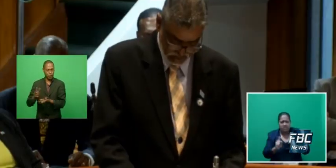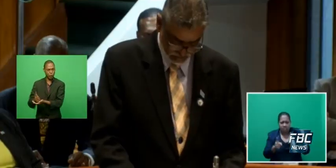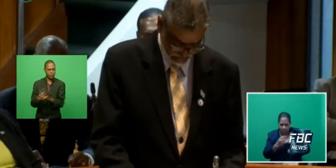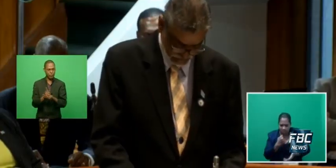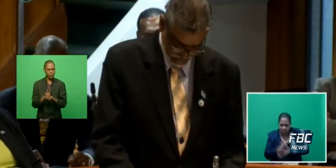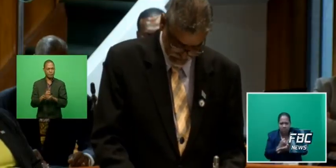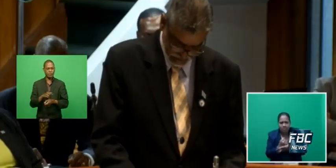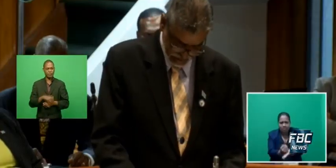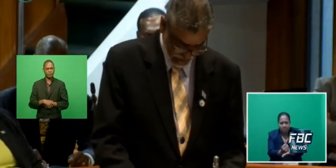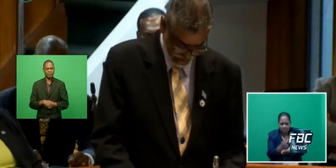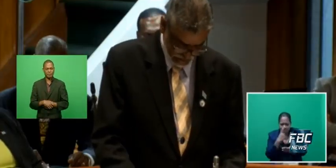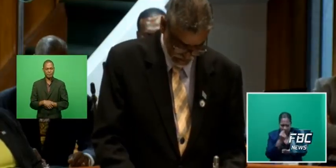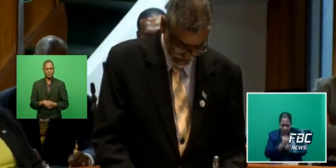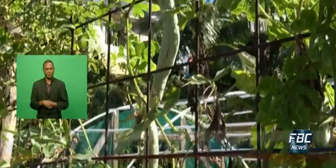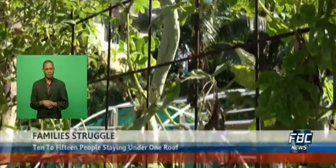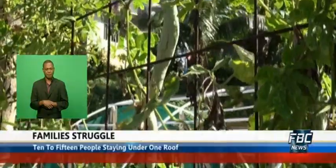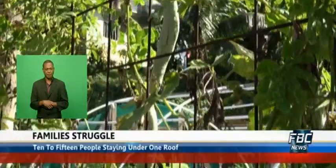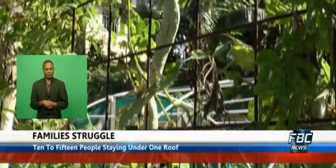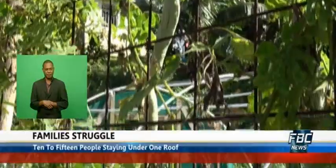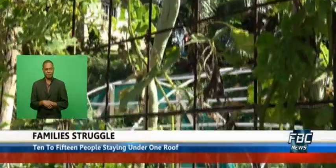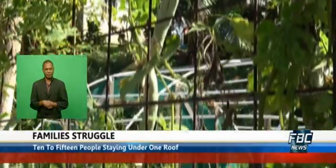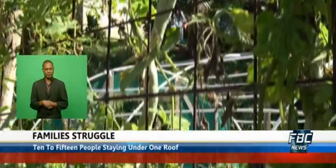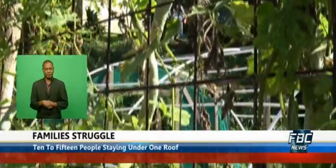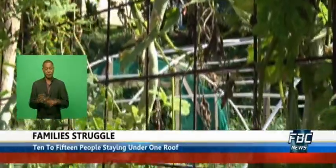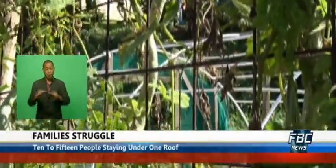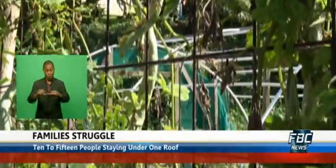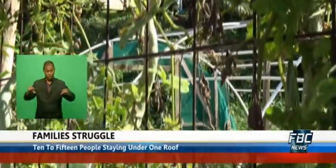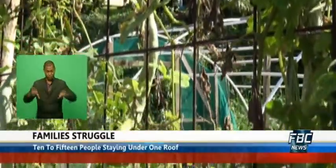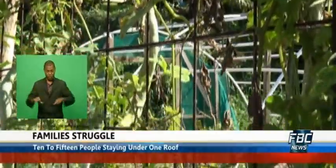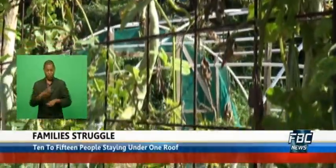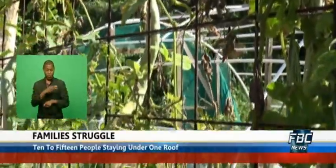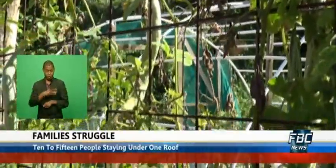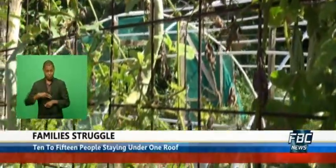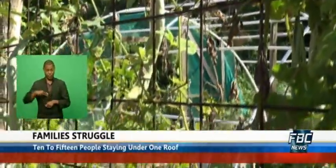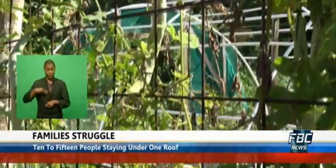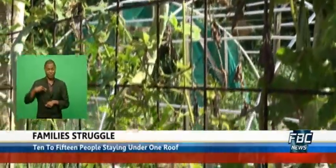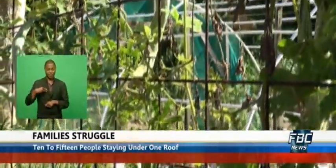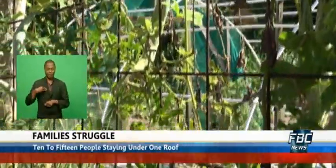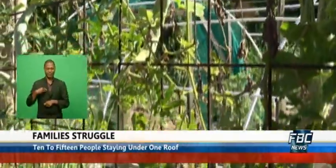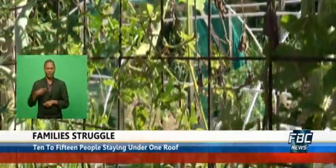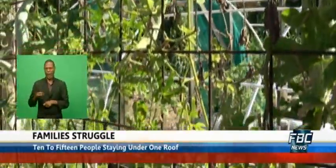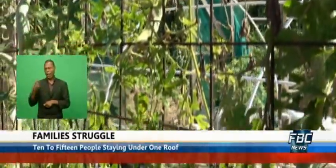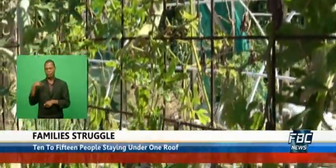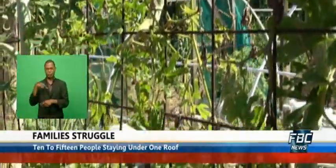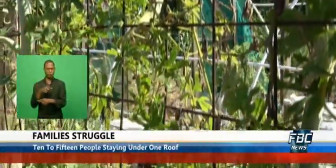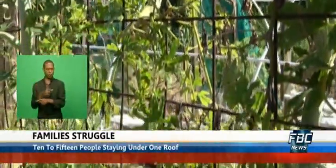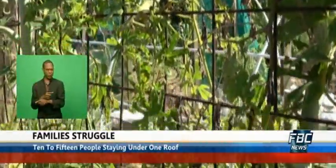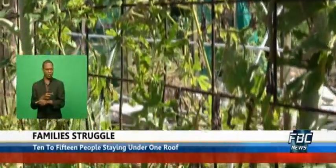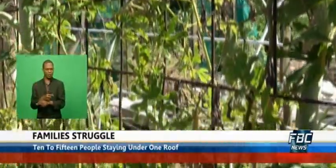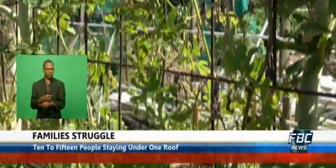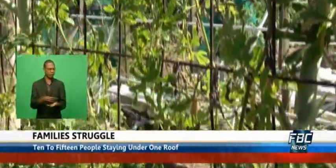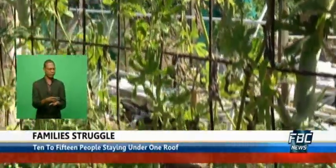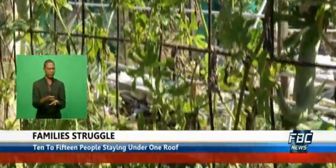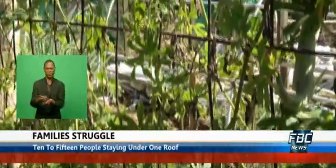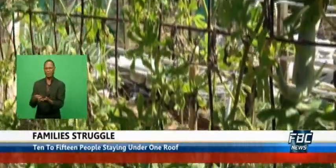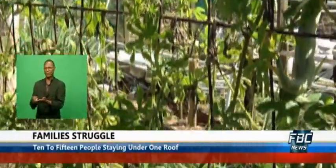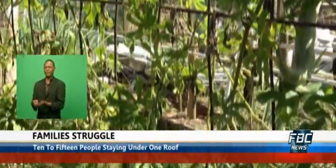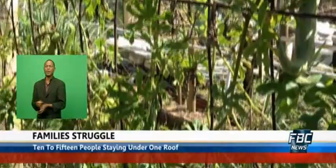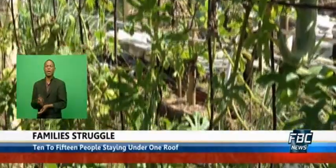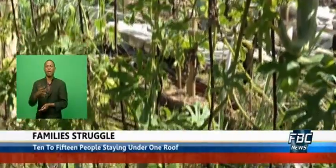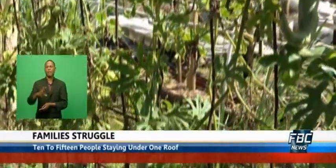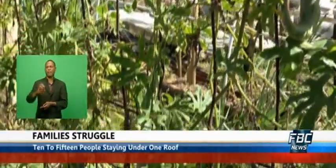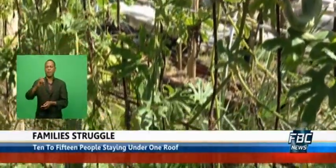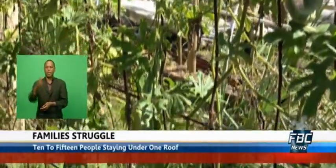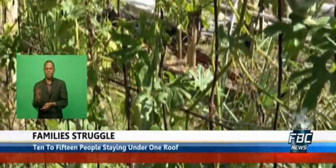more self-reliant. The Agriculture Ministry, as of last week, has distributed